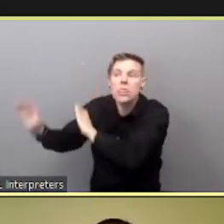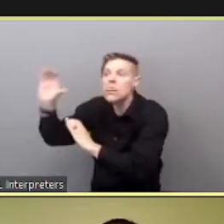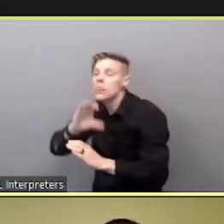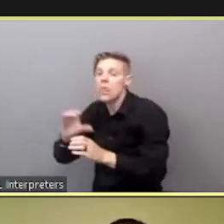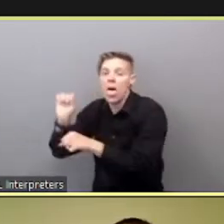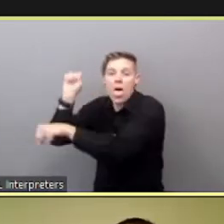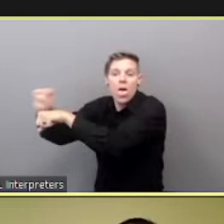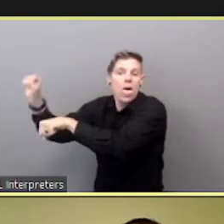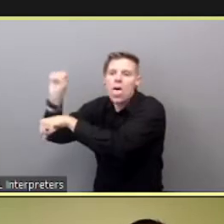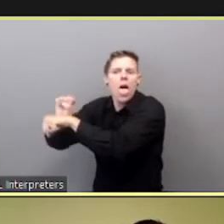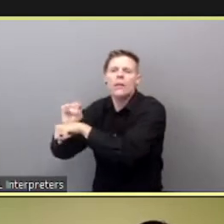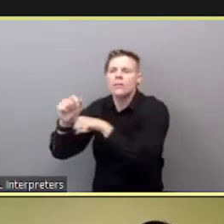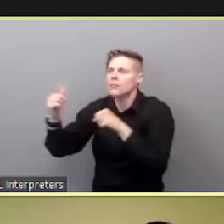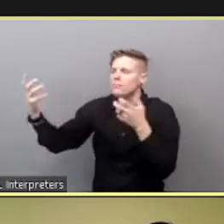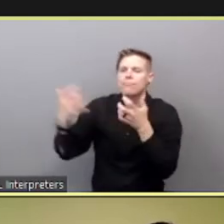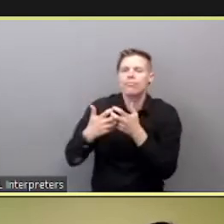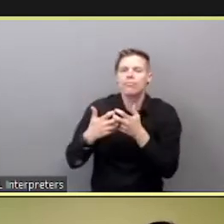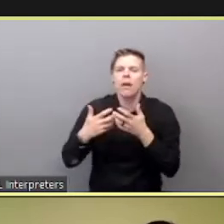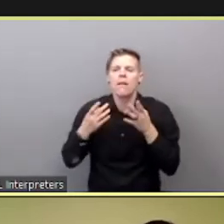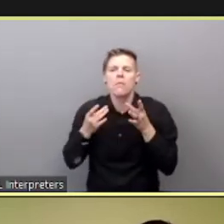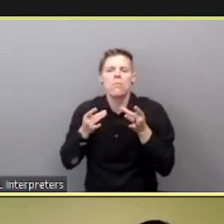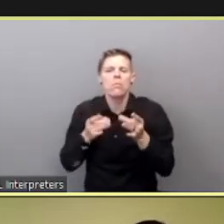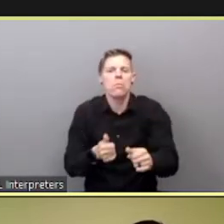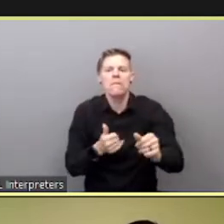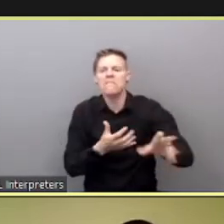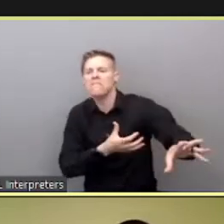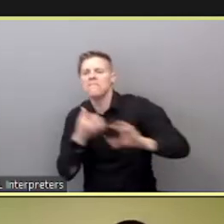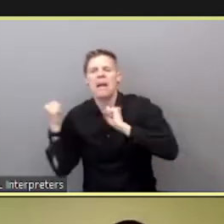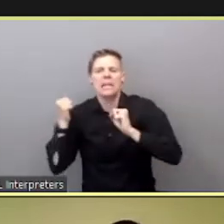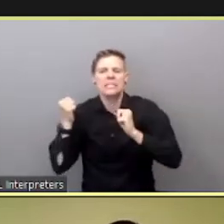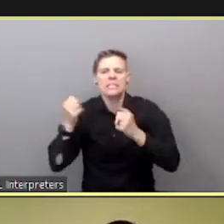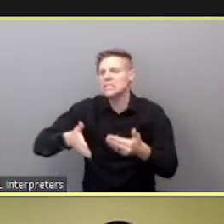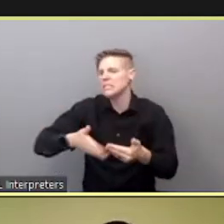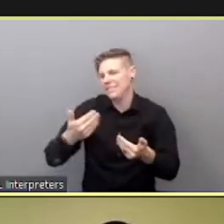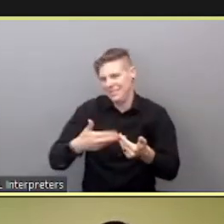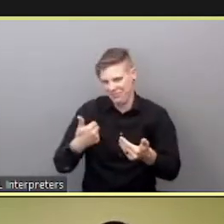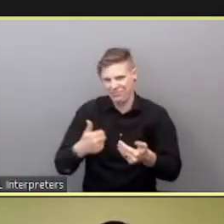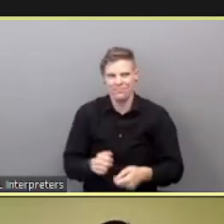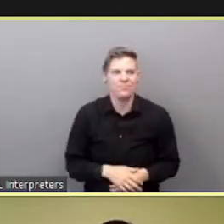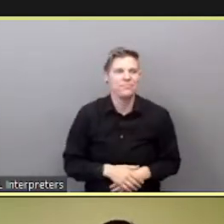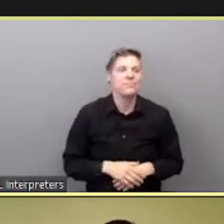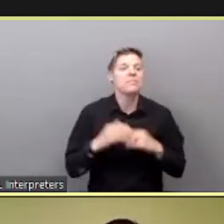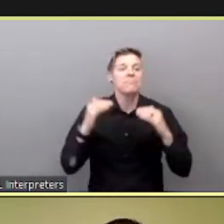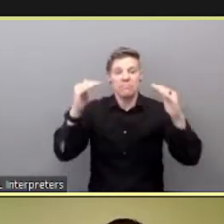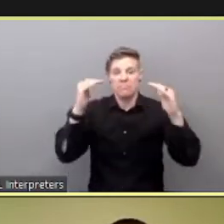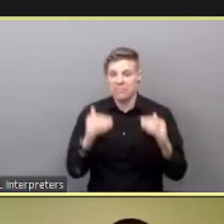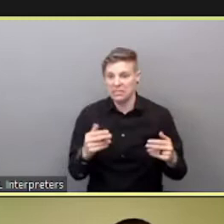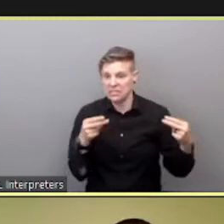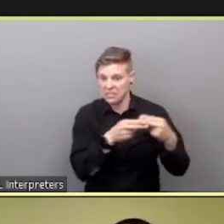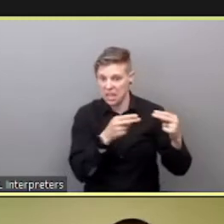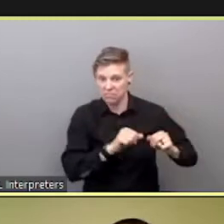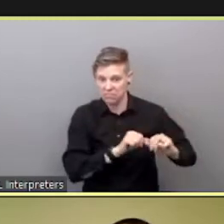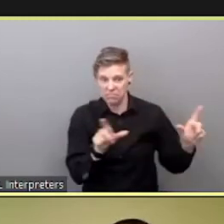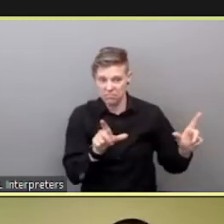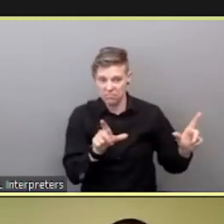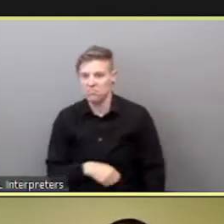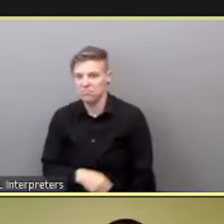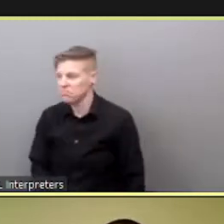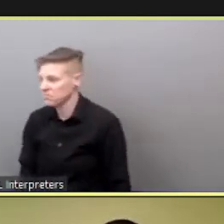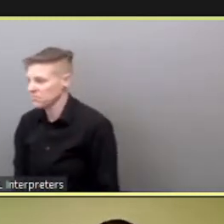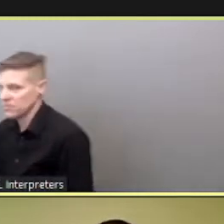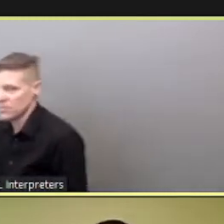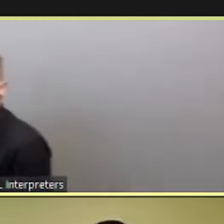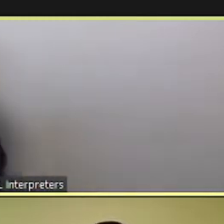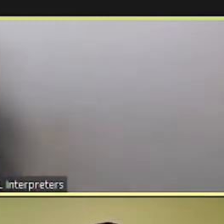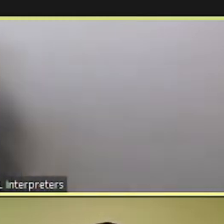see economic recovery. We also at the Department of Workforce Solutions manage a very robust job system for